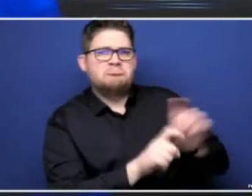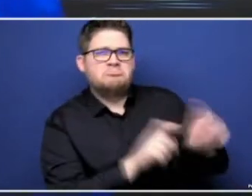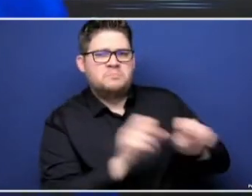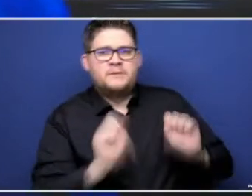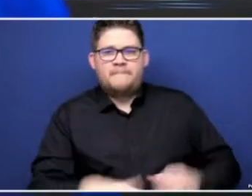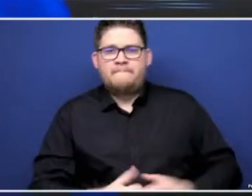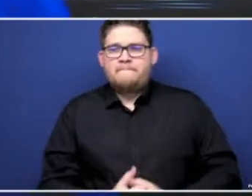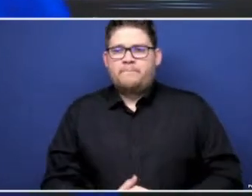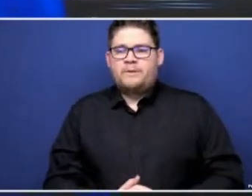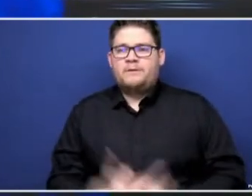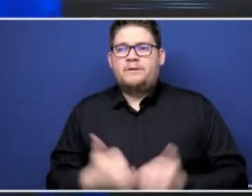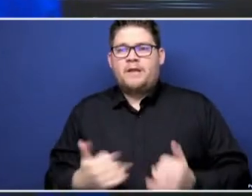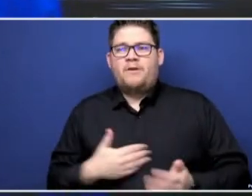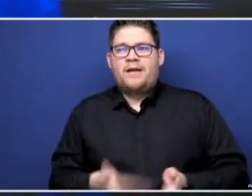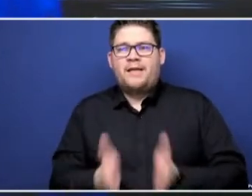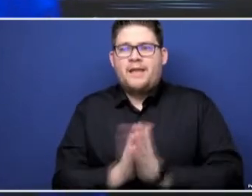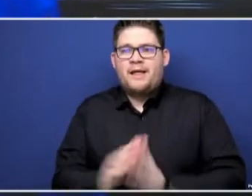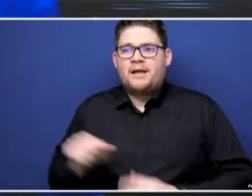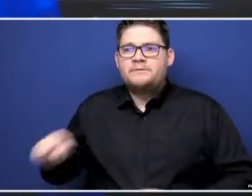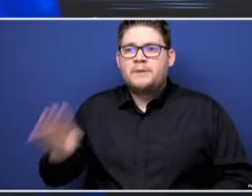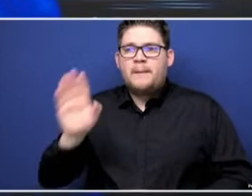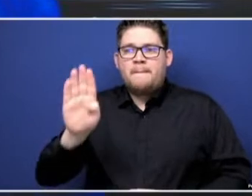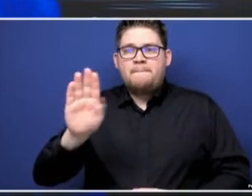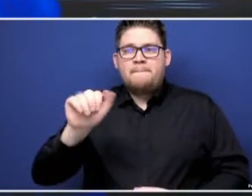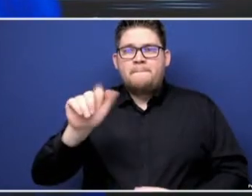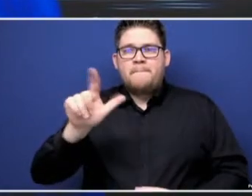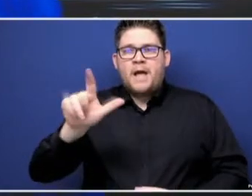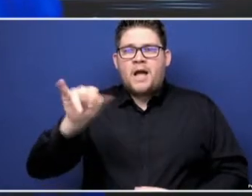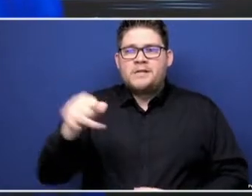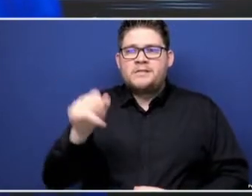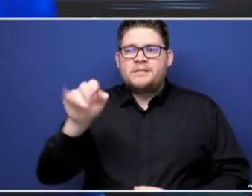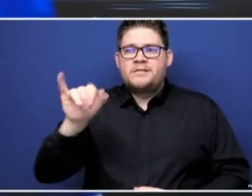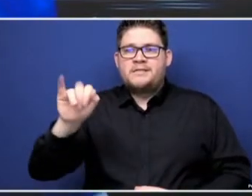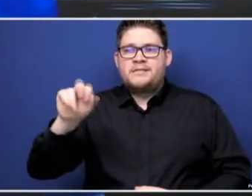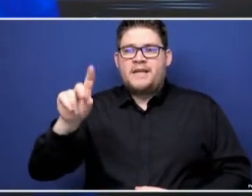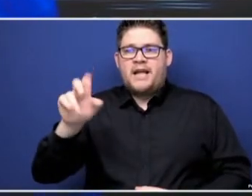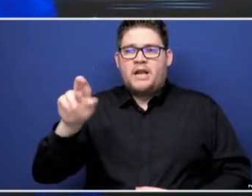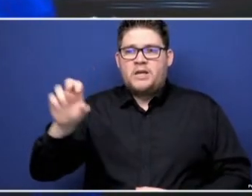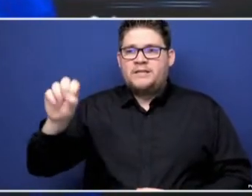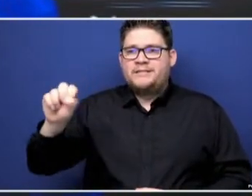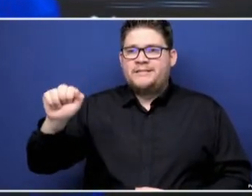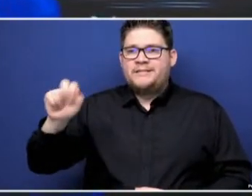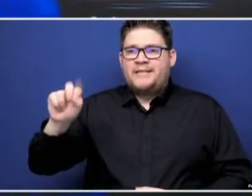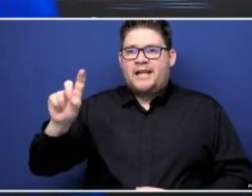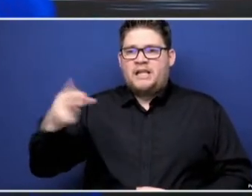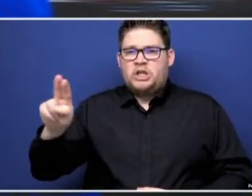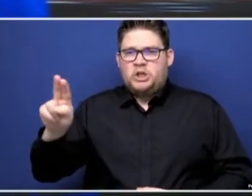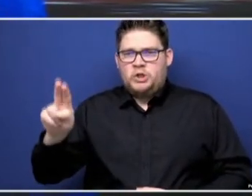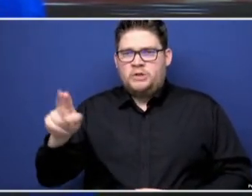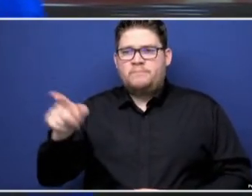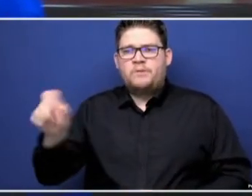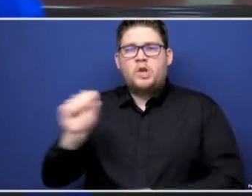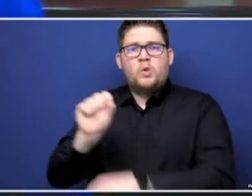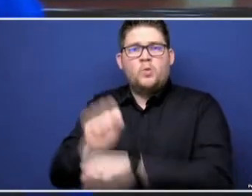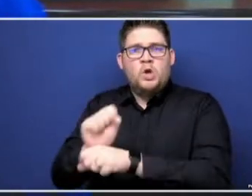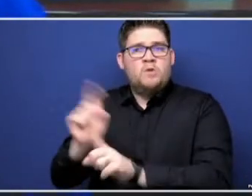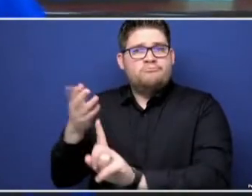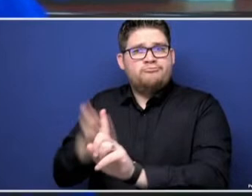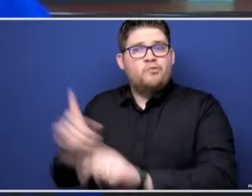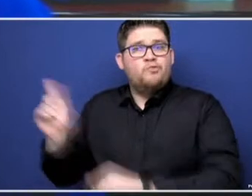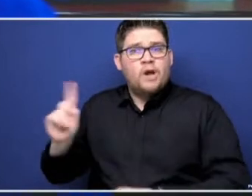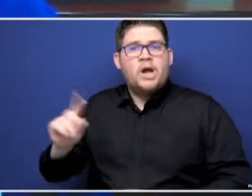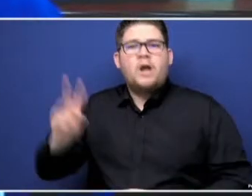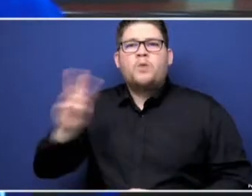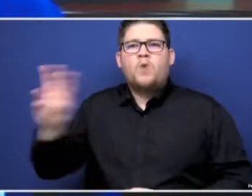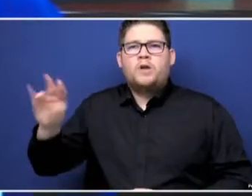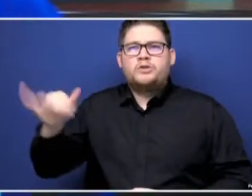then WestJet had the opportunity to help with Dr. Ballem and this project of the vaccination. And they asked who wanted